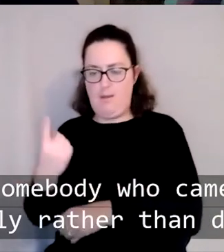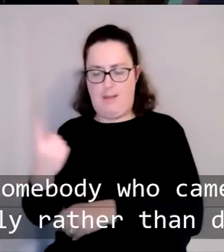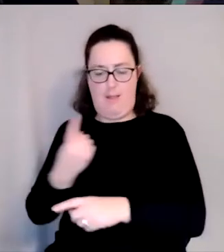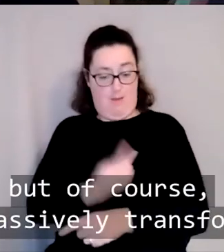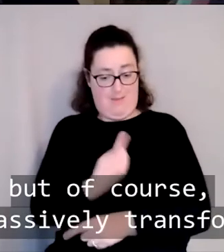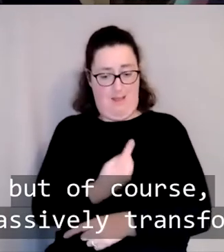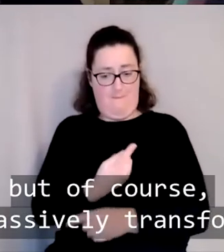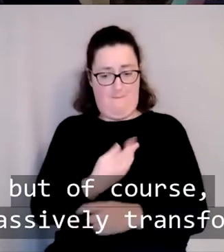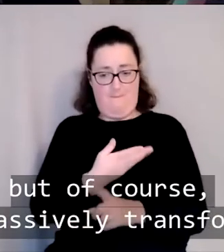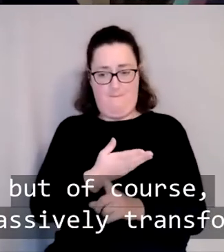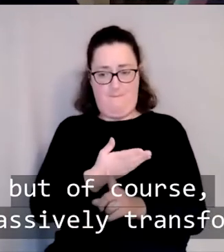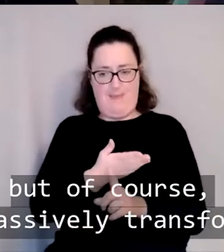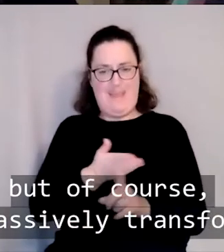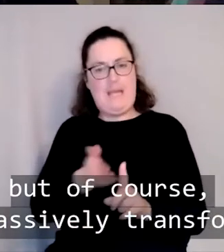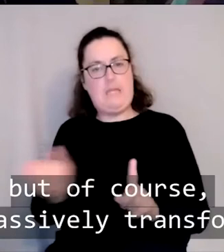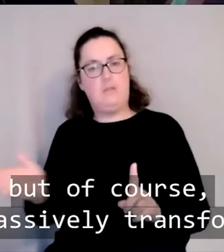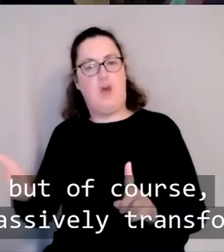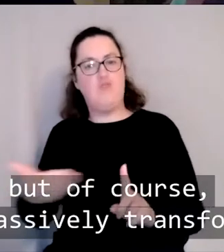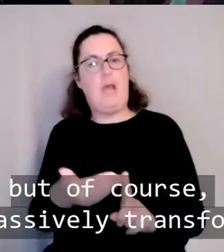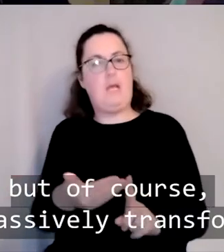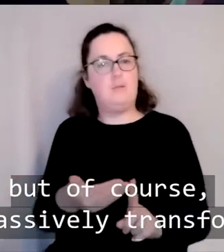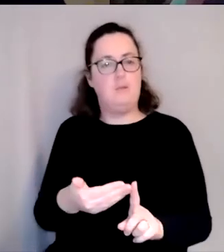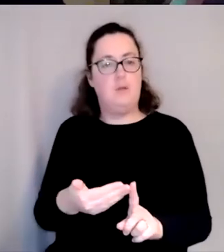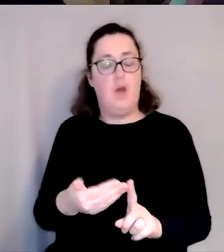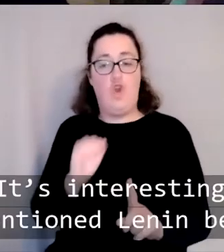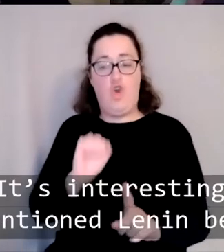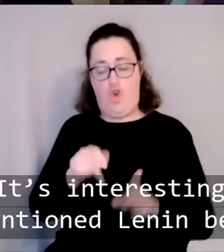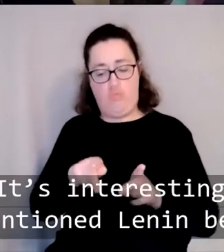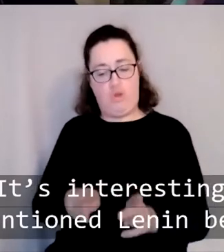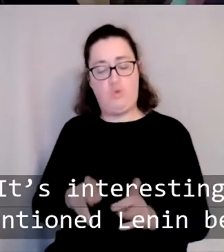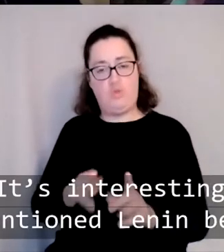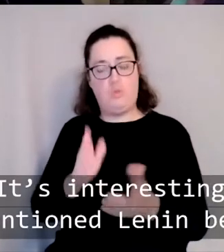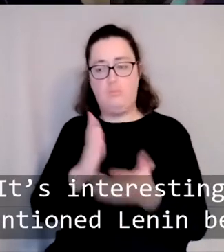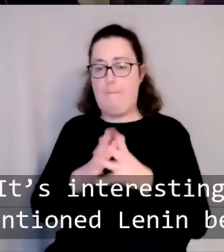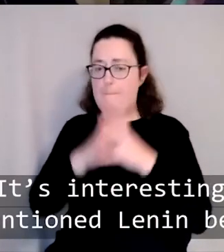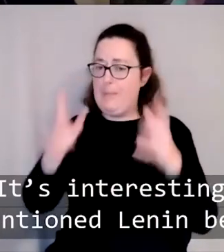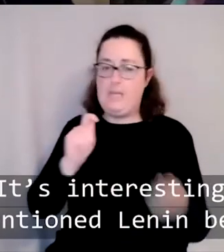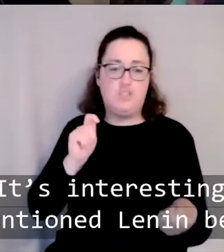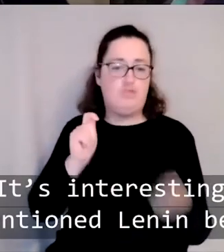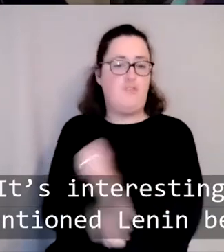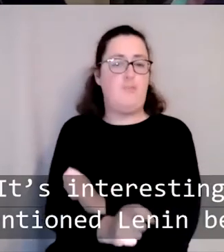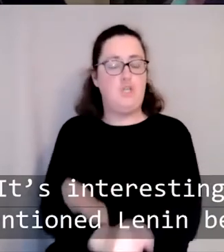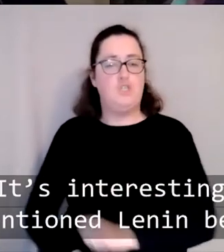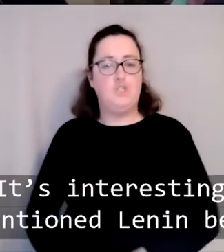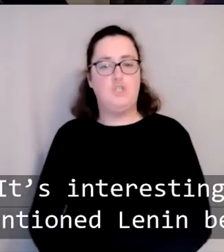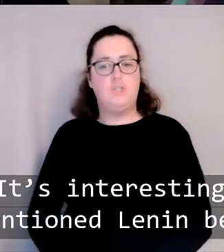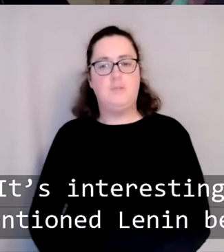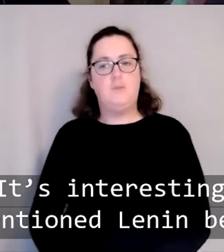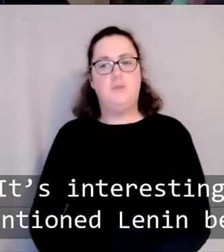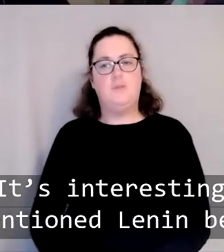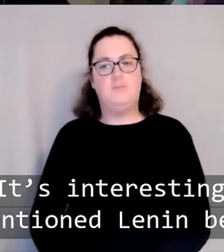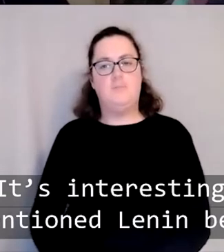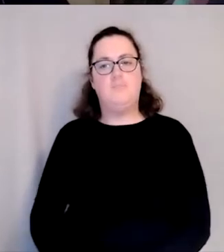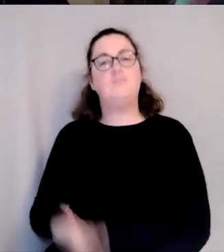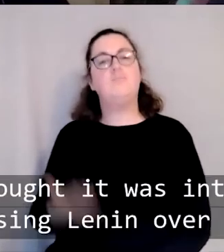rather than directly, but of course it was massively transformative. It's interesting. So you mentioned